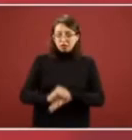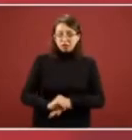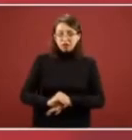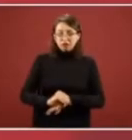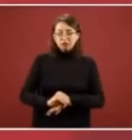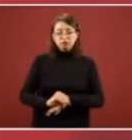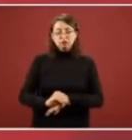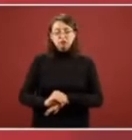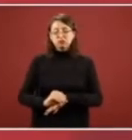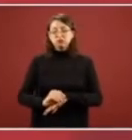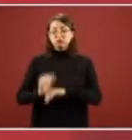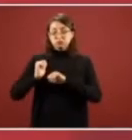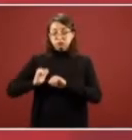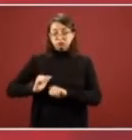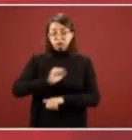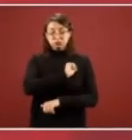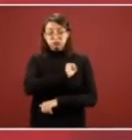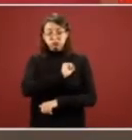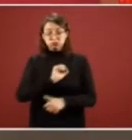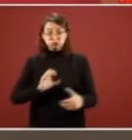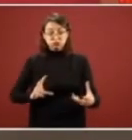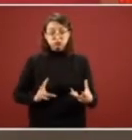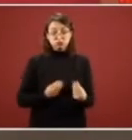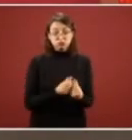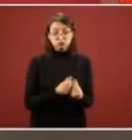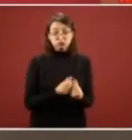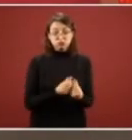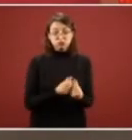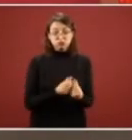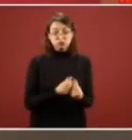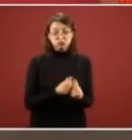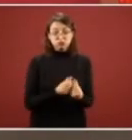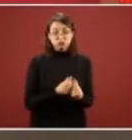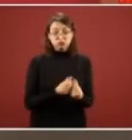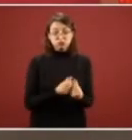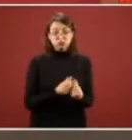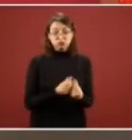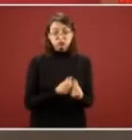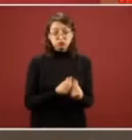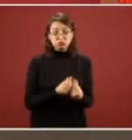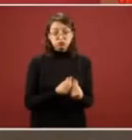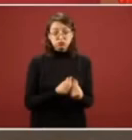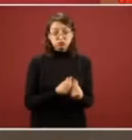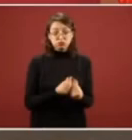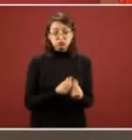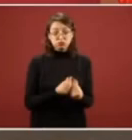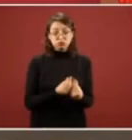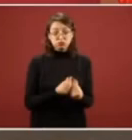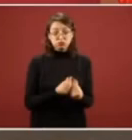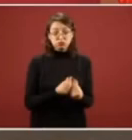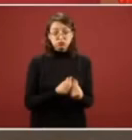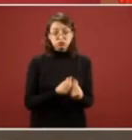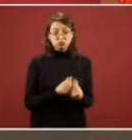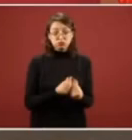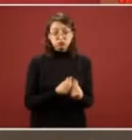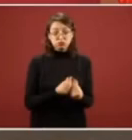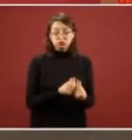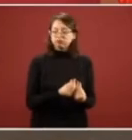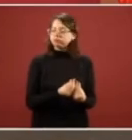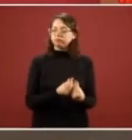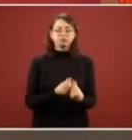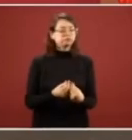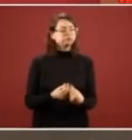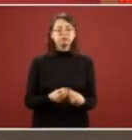entre autoridades y delincuencia. Between authorities and delinquents.